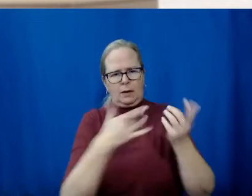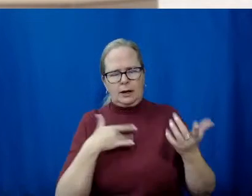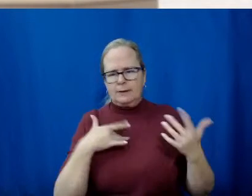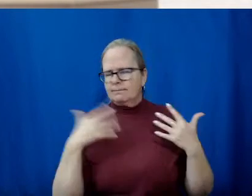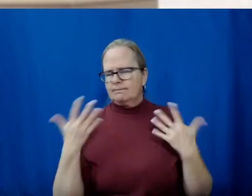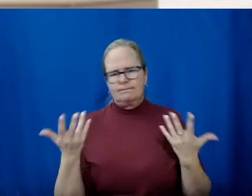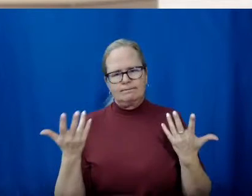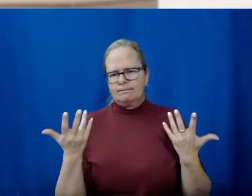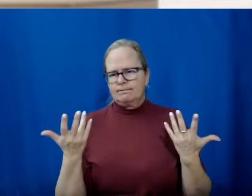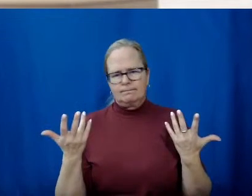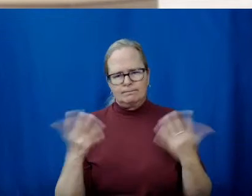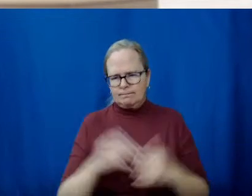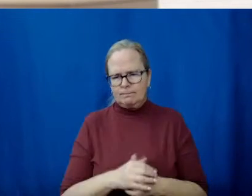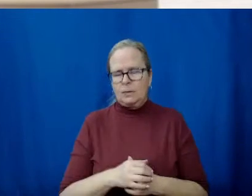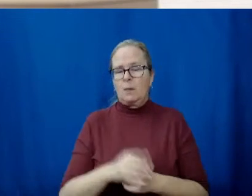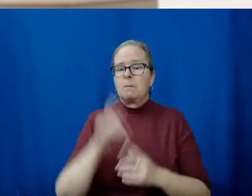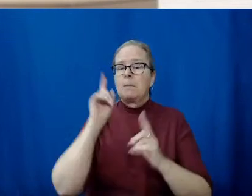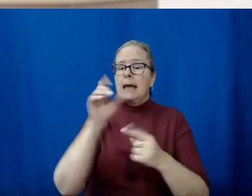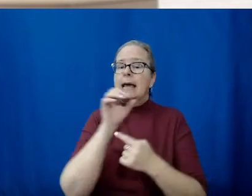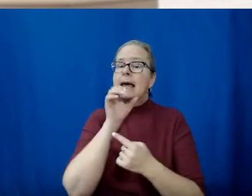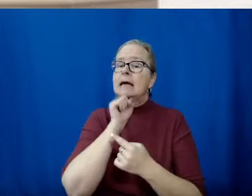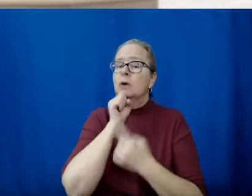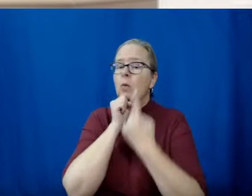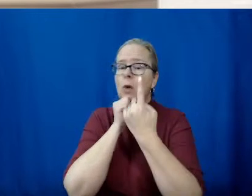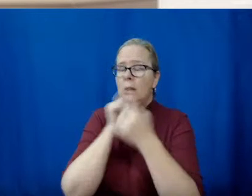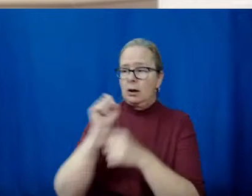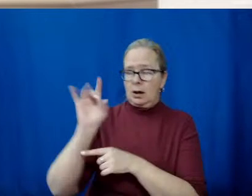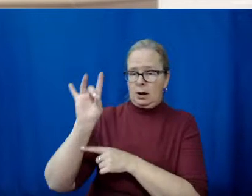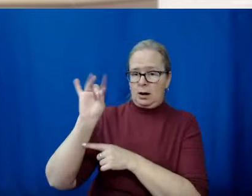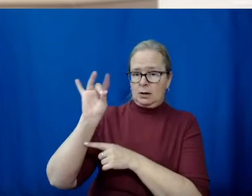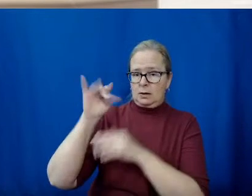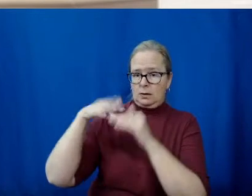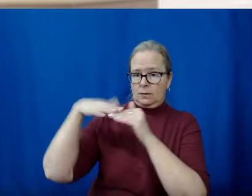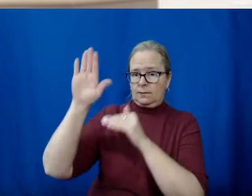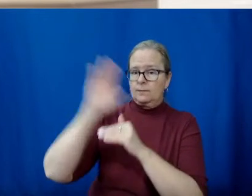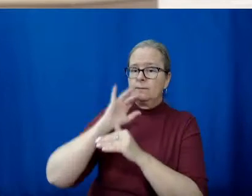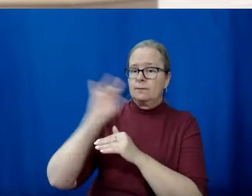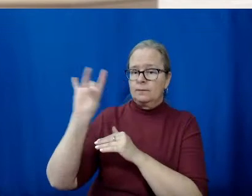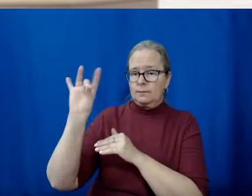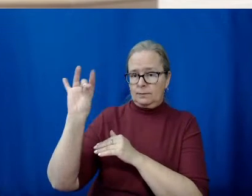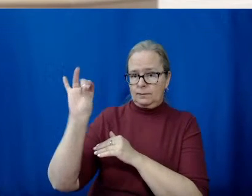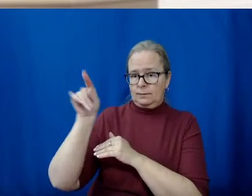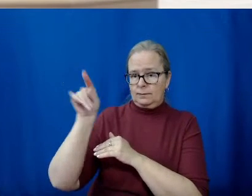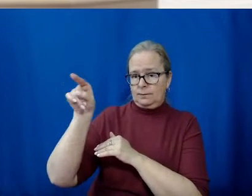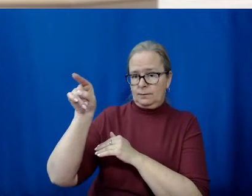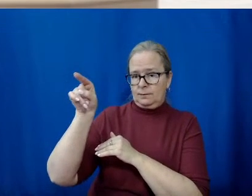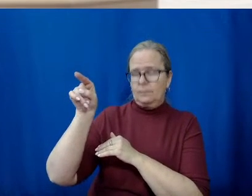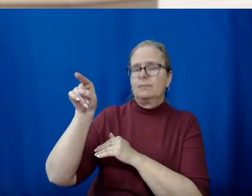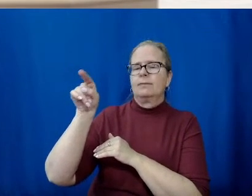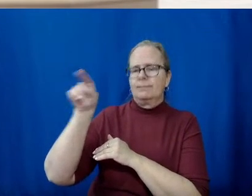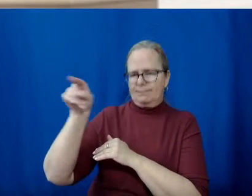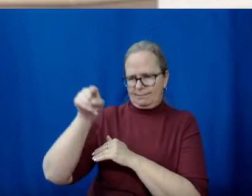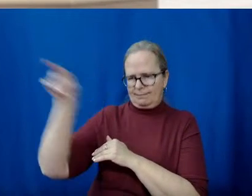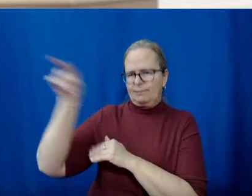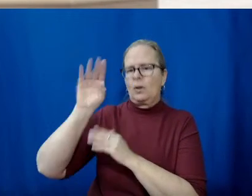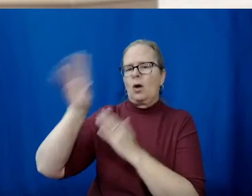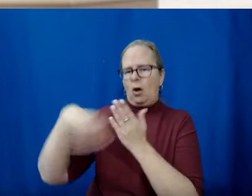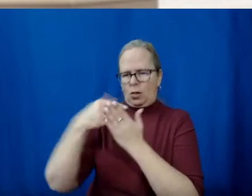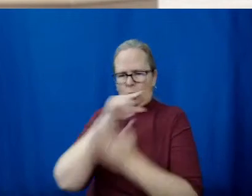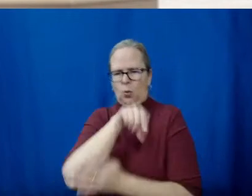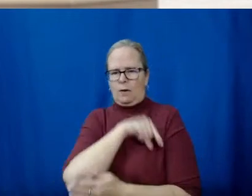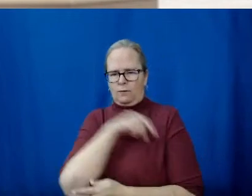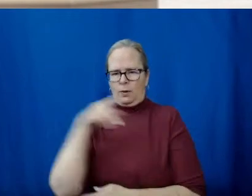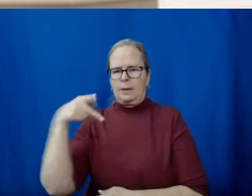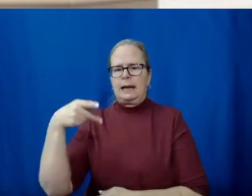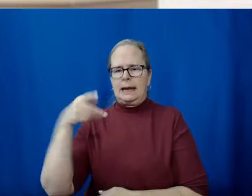80 plus. They all qualify for PCR testing, and so if you just look at that single curve, you can see